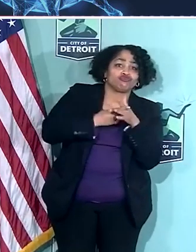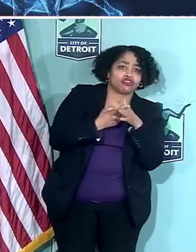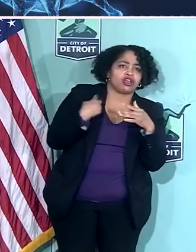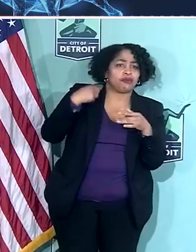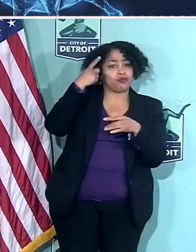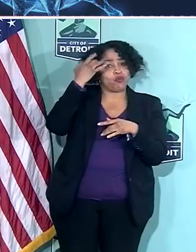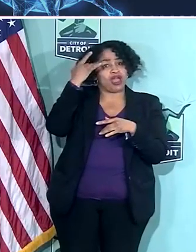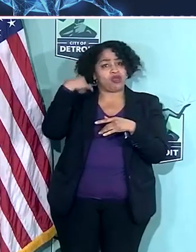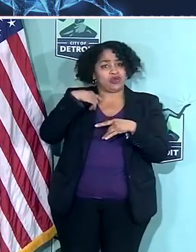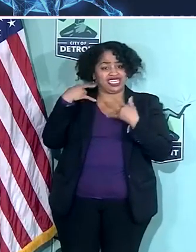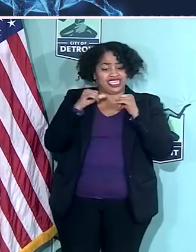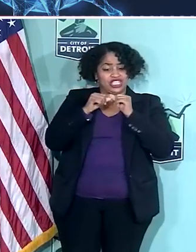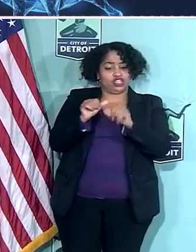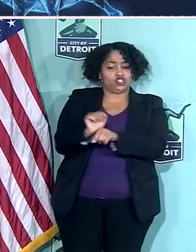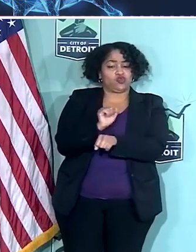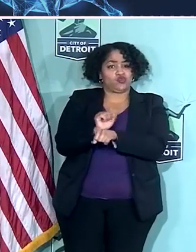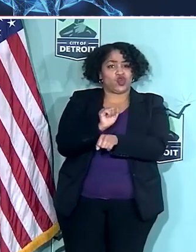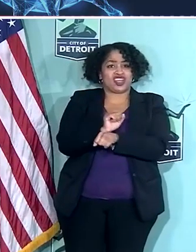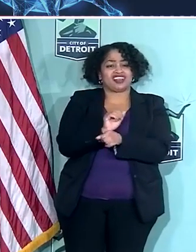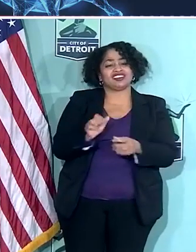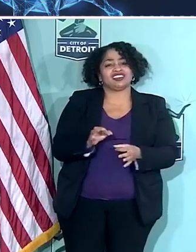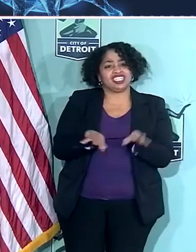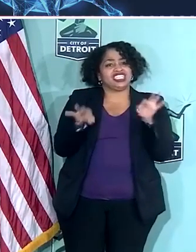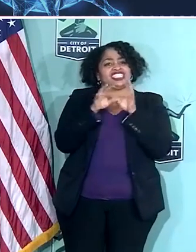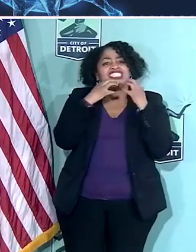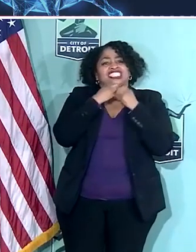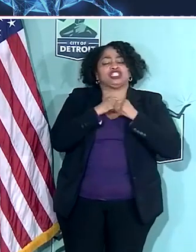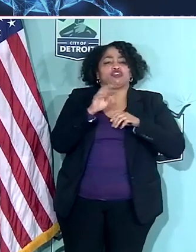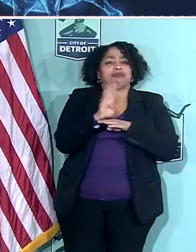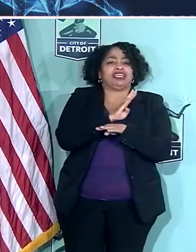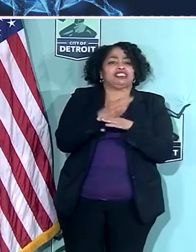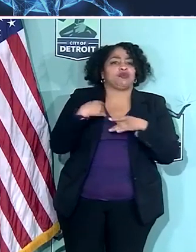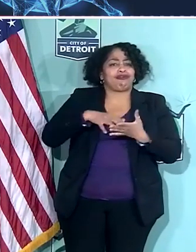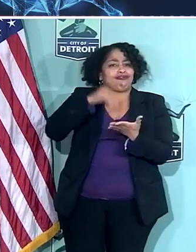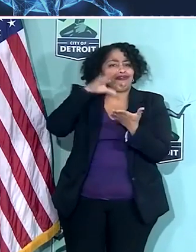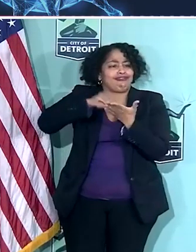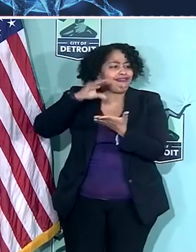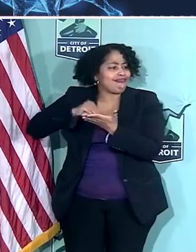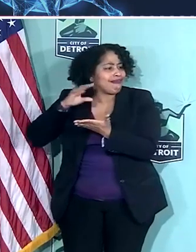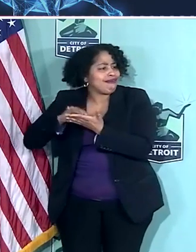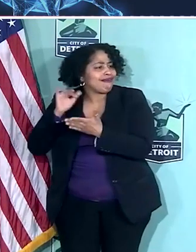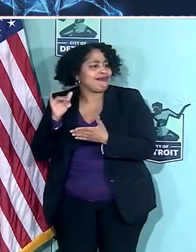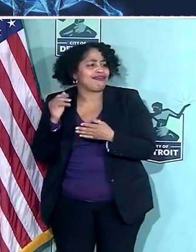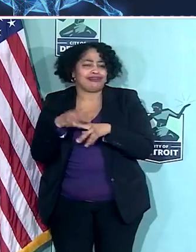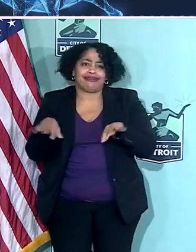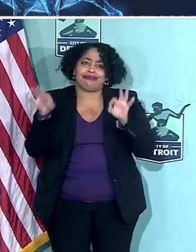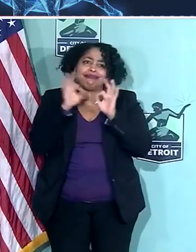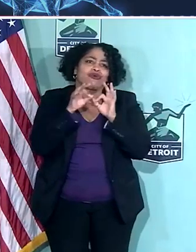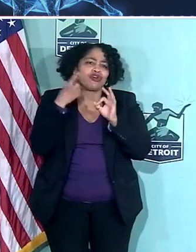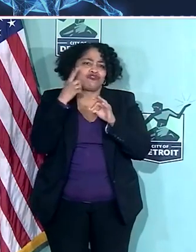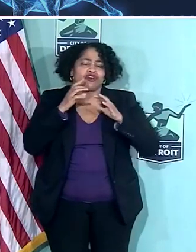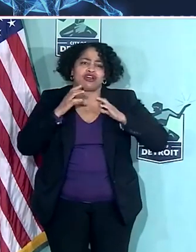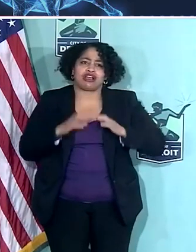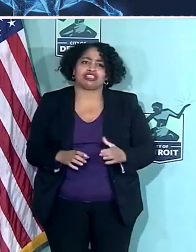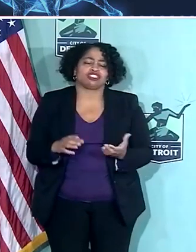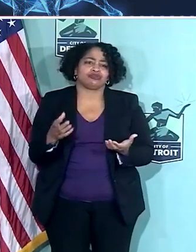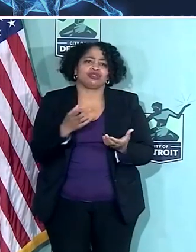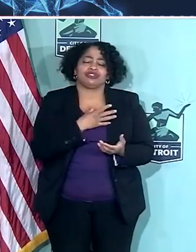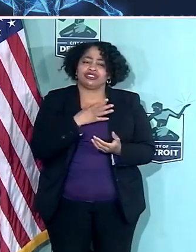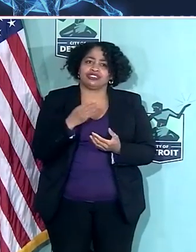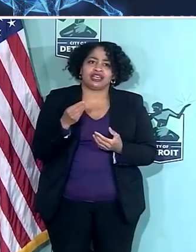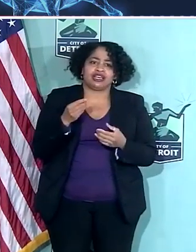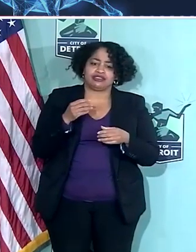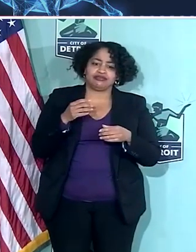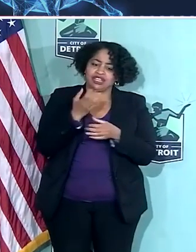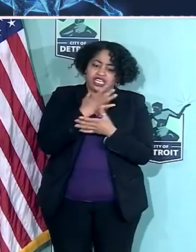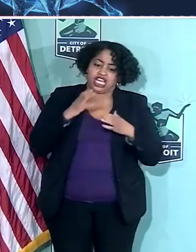essential business during the crisis, we've learned how important PPE is to both employee and customer safety, especially masks. So